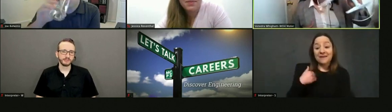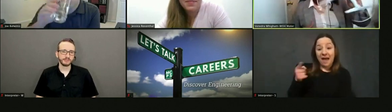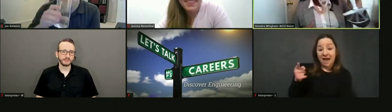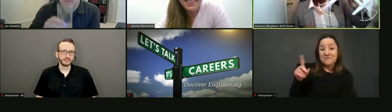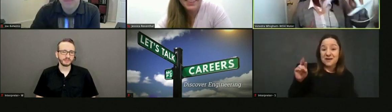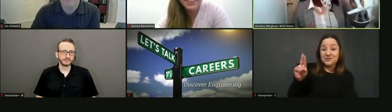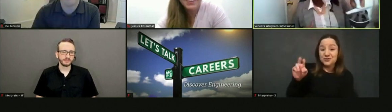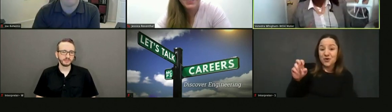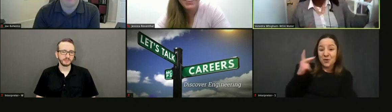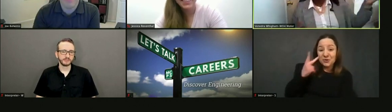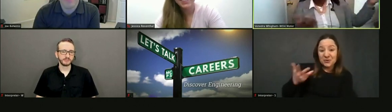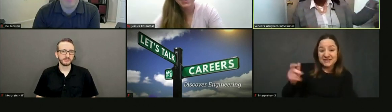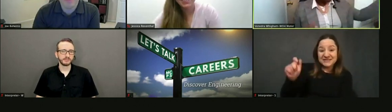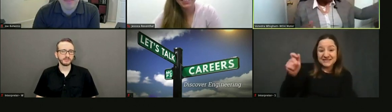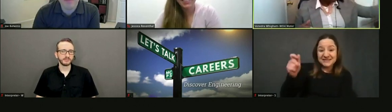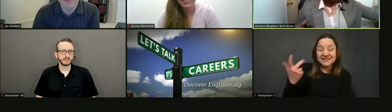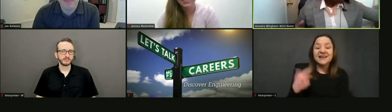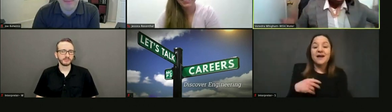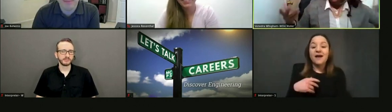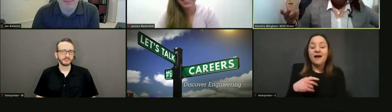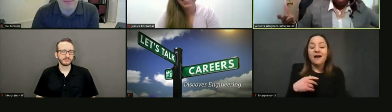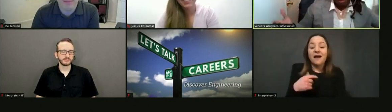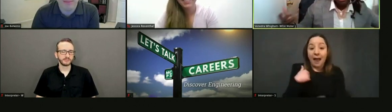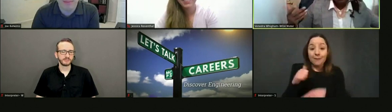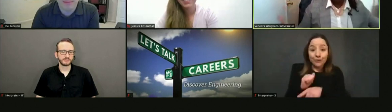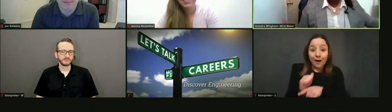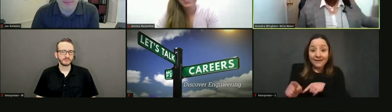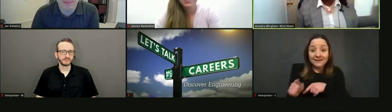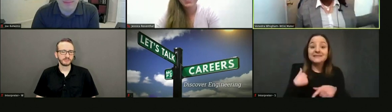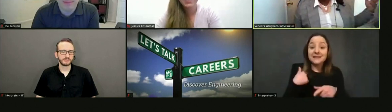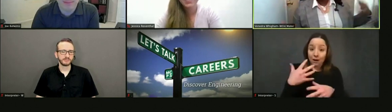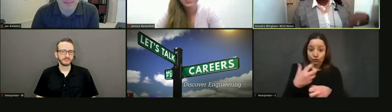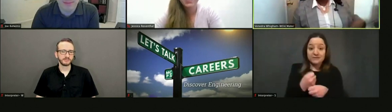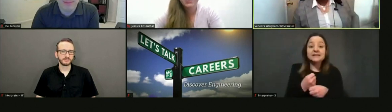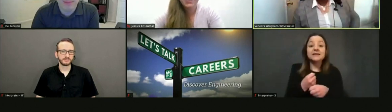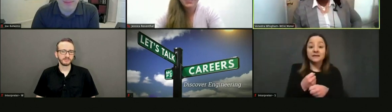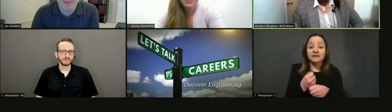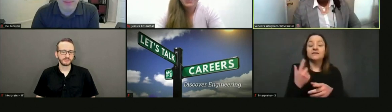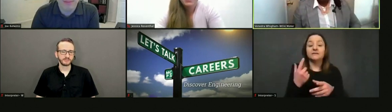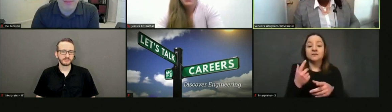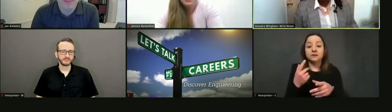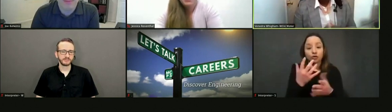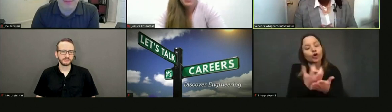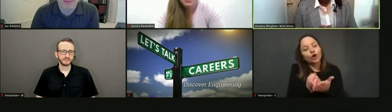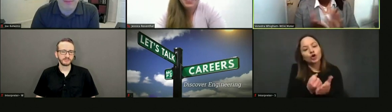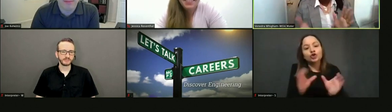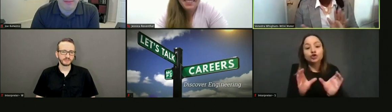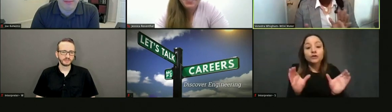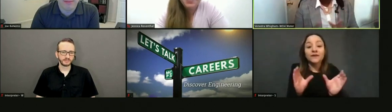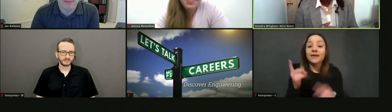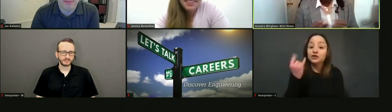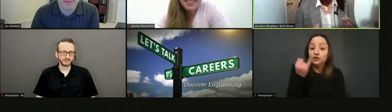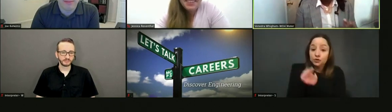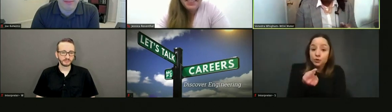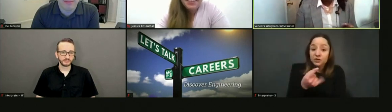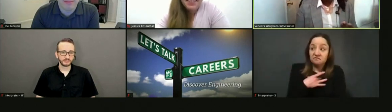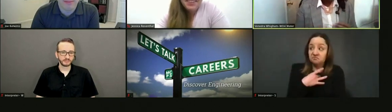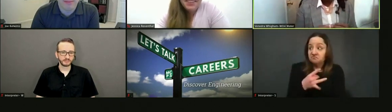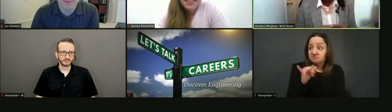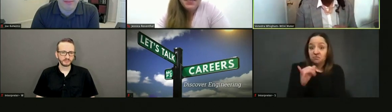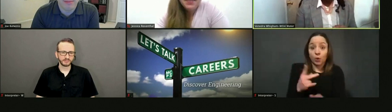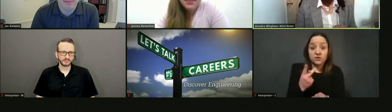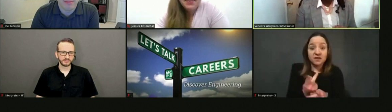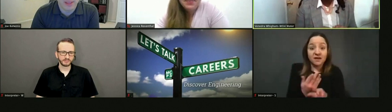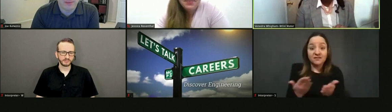that I practice on here. I got my certification and everything. So if you liked that kind of those kinds of